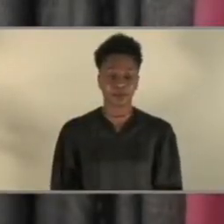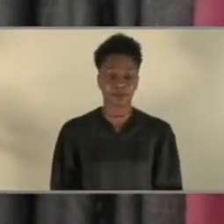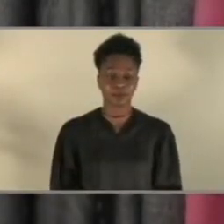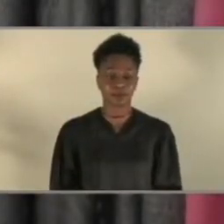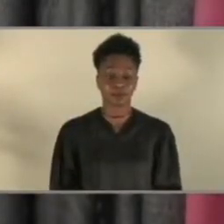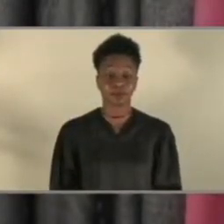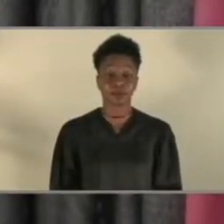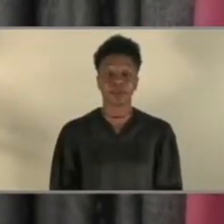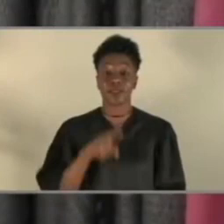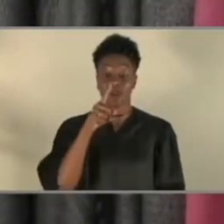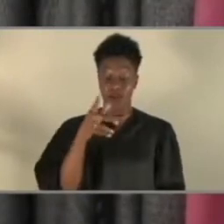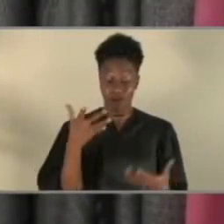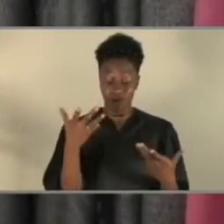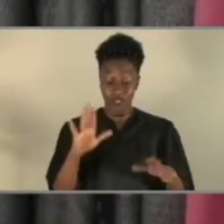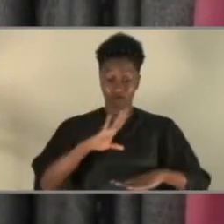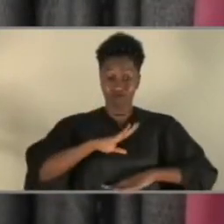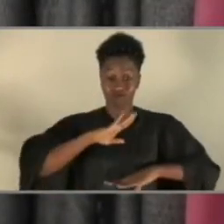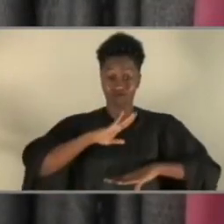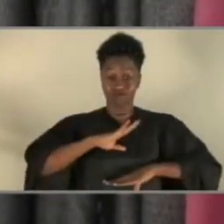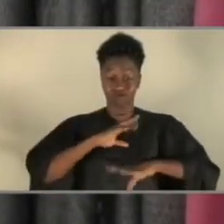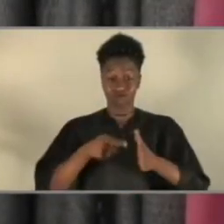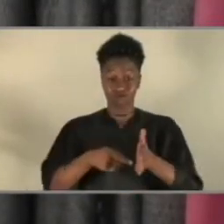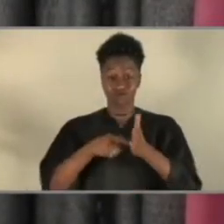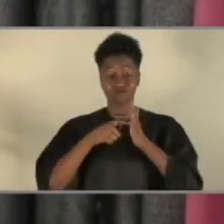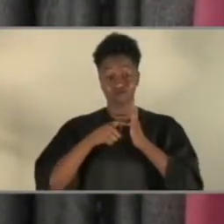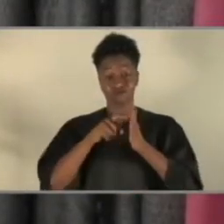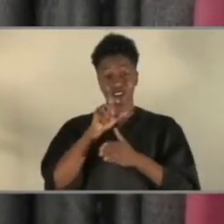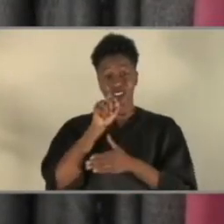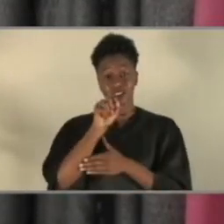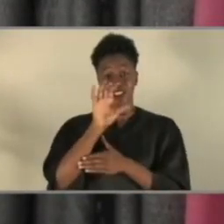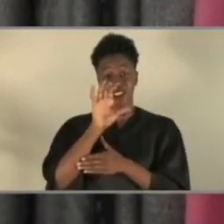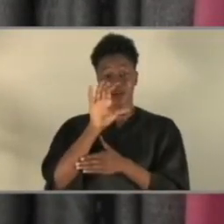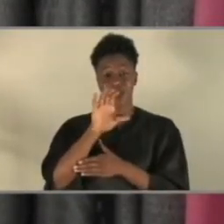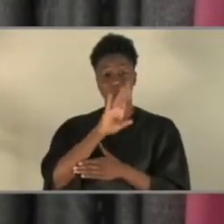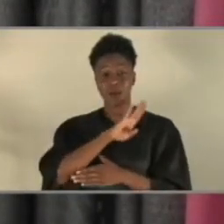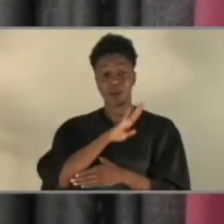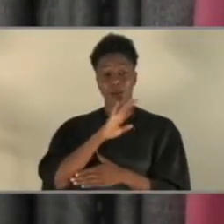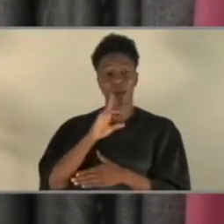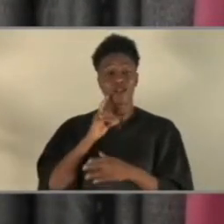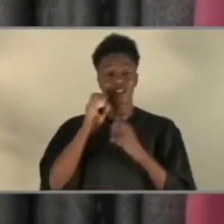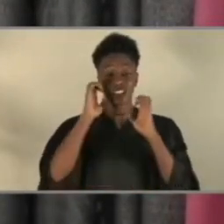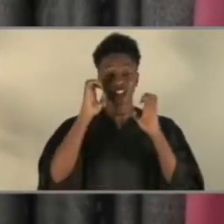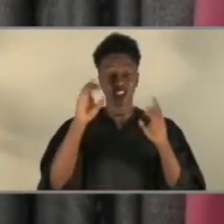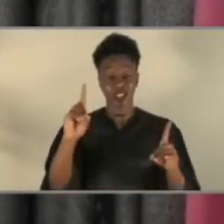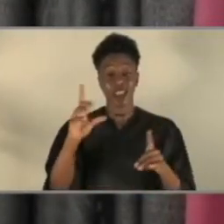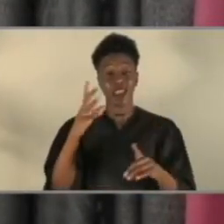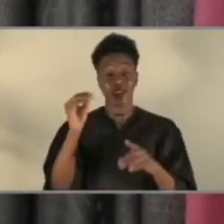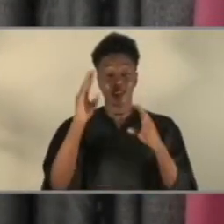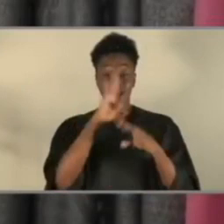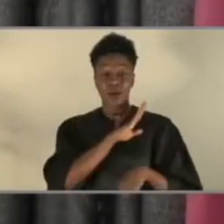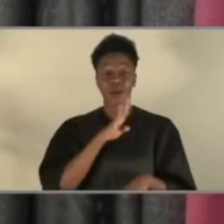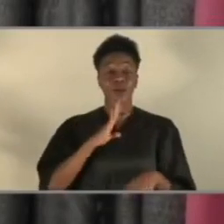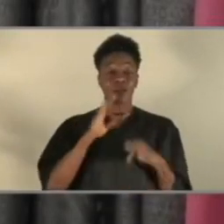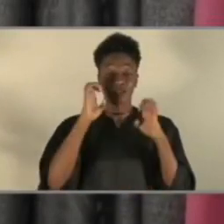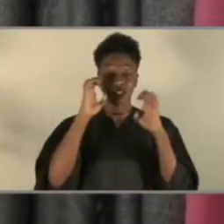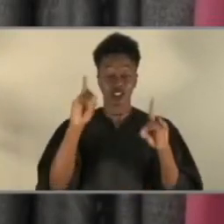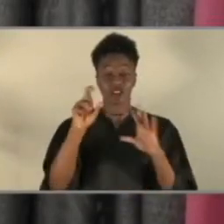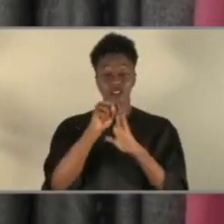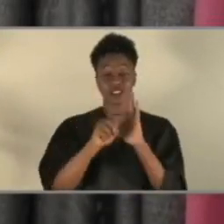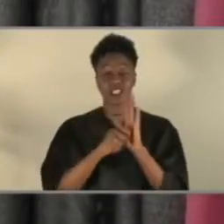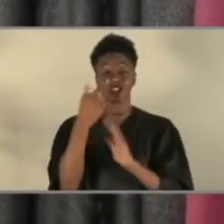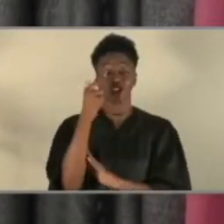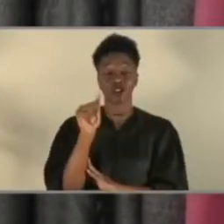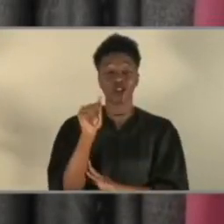Having met the requirements of the Savannah-Chatham County Board of Education and the Board of Education of the State of Georgia,